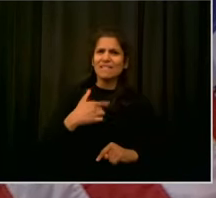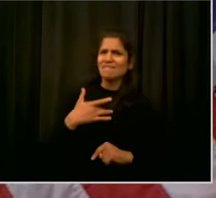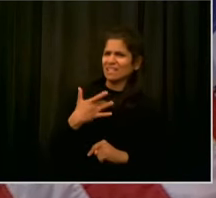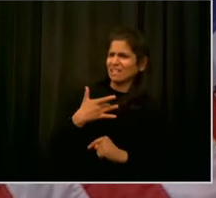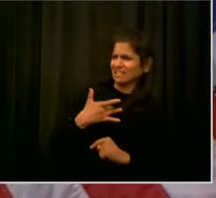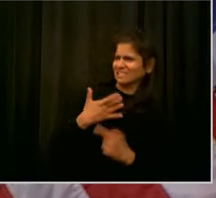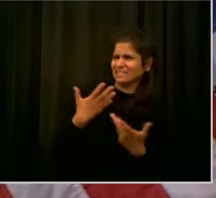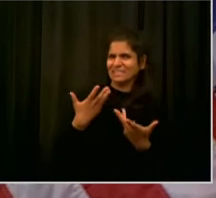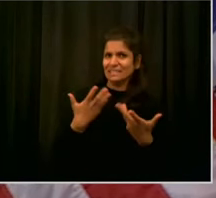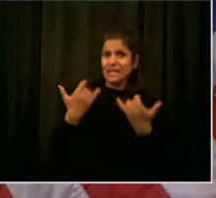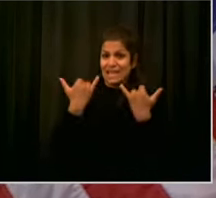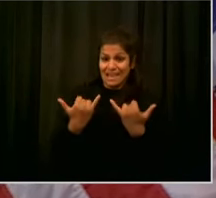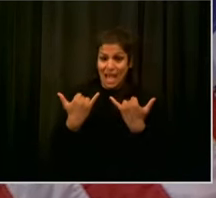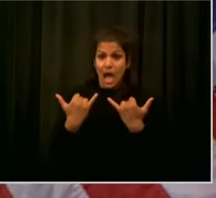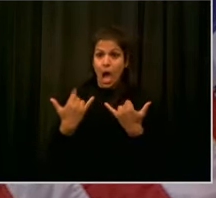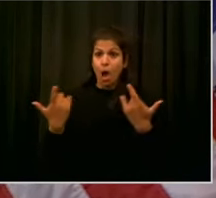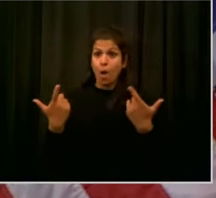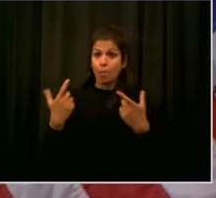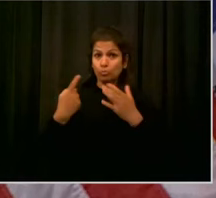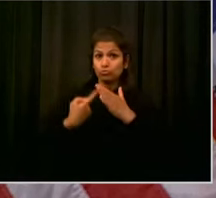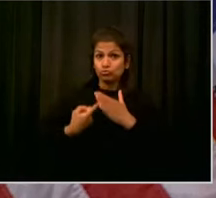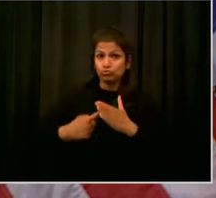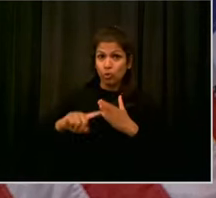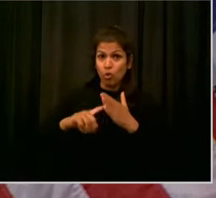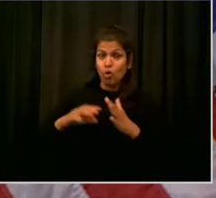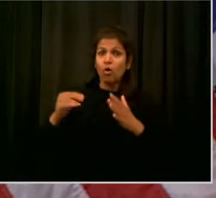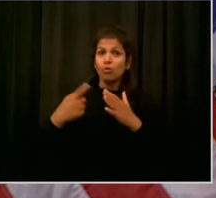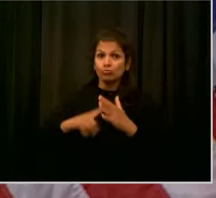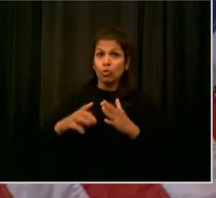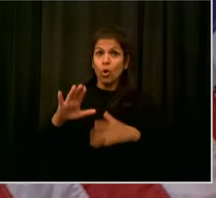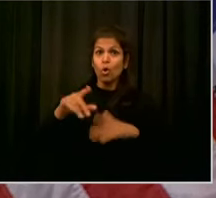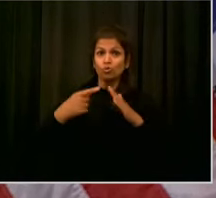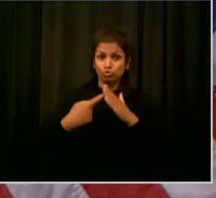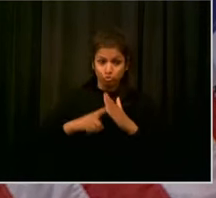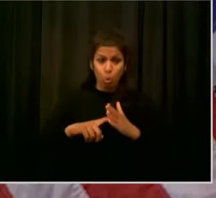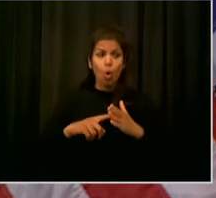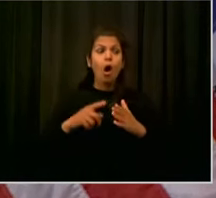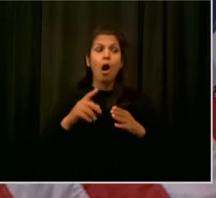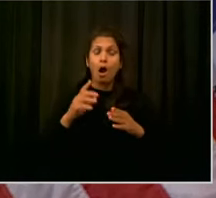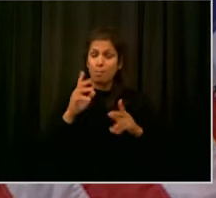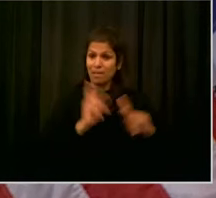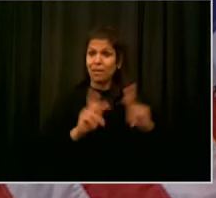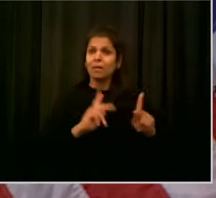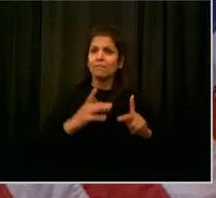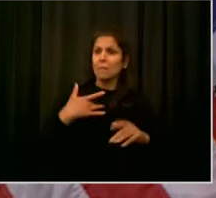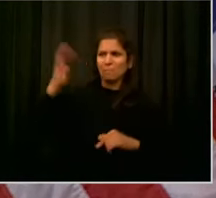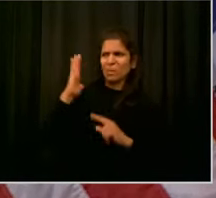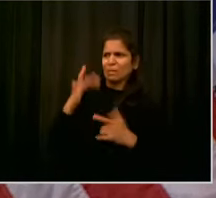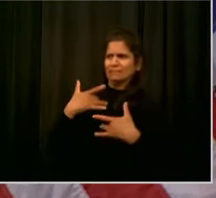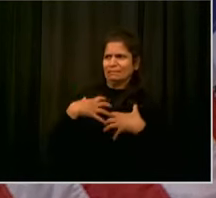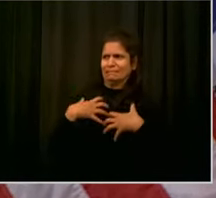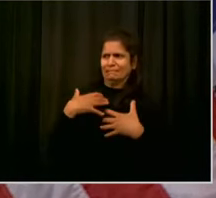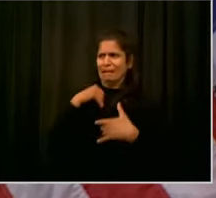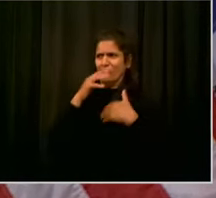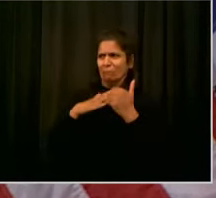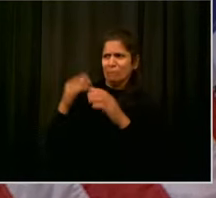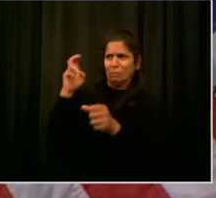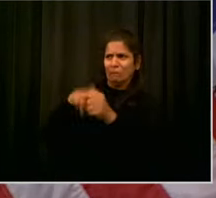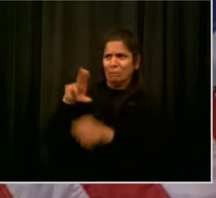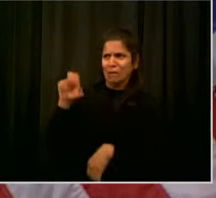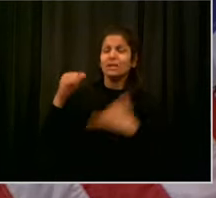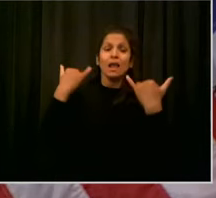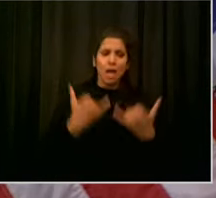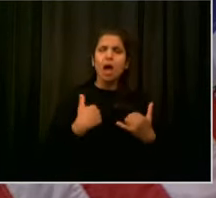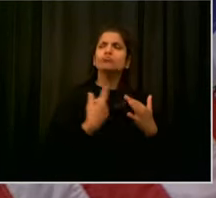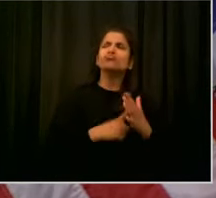on the specifics of that soon. On the city bike, I don't know how to say this to people. I keep